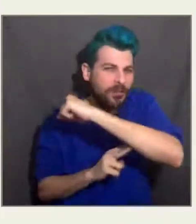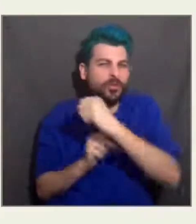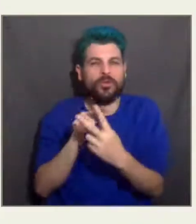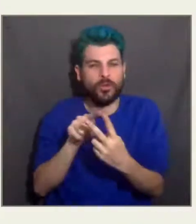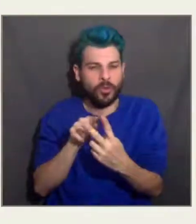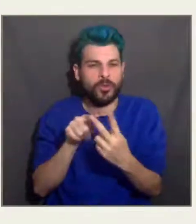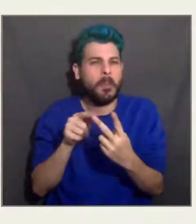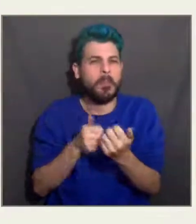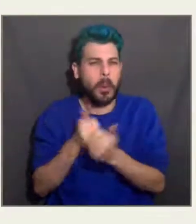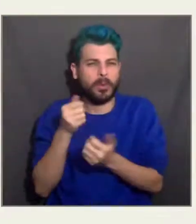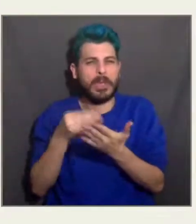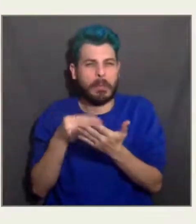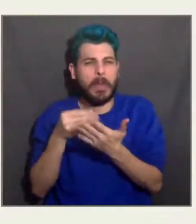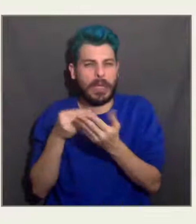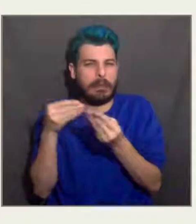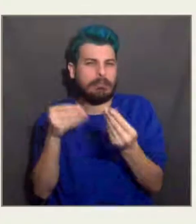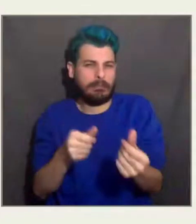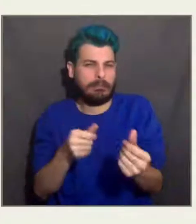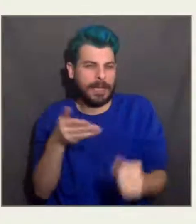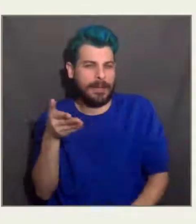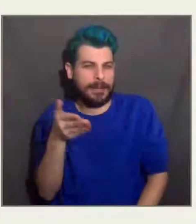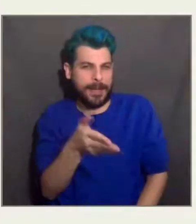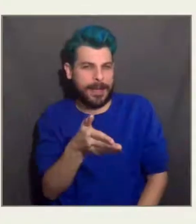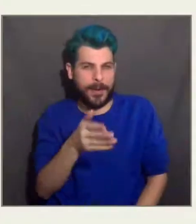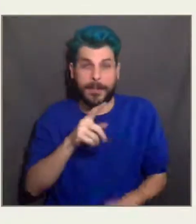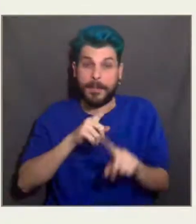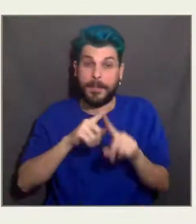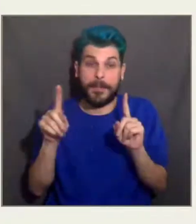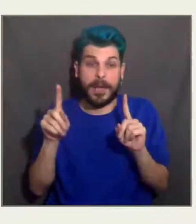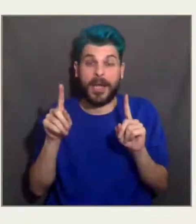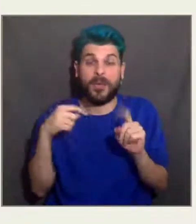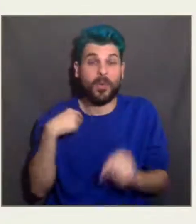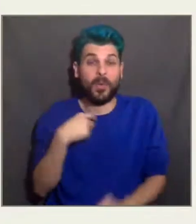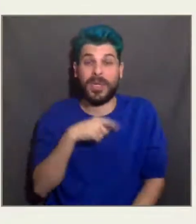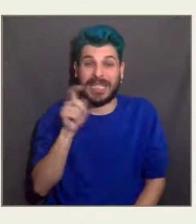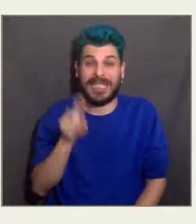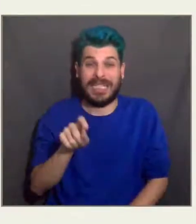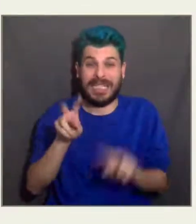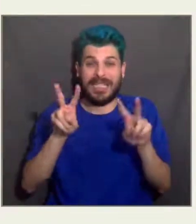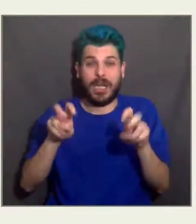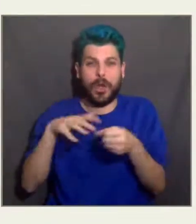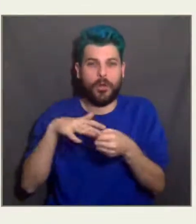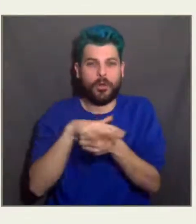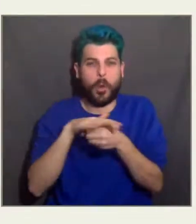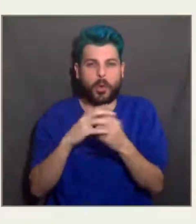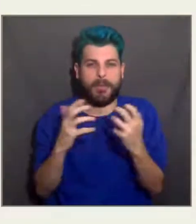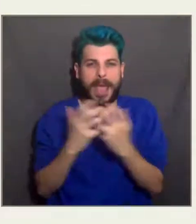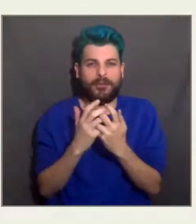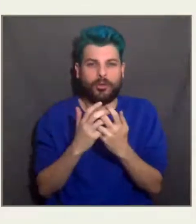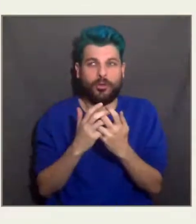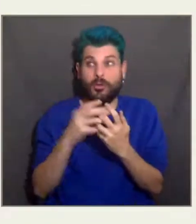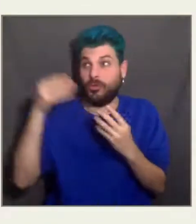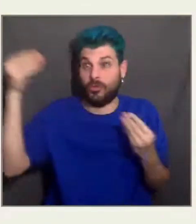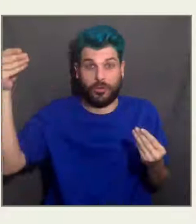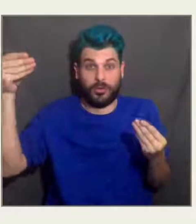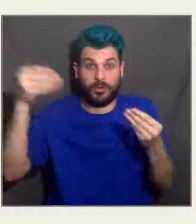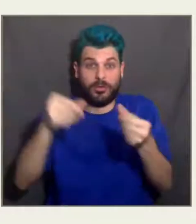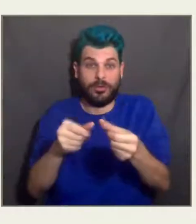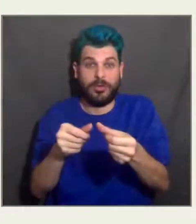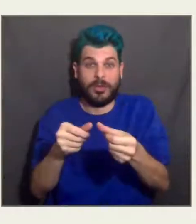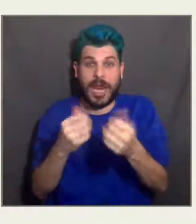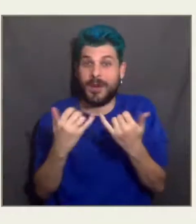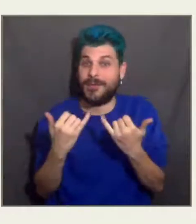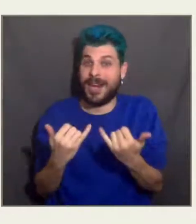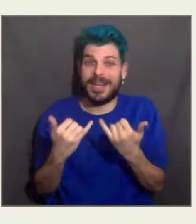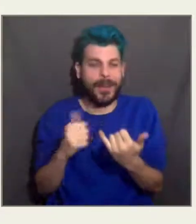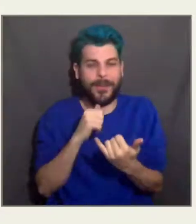in order to be competitive at the federal level, we need local match. And right now, we don't really have the type of